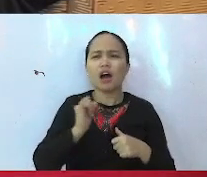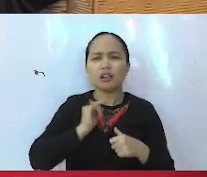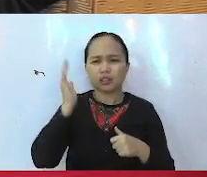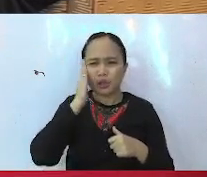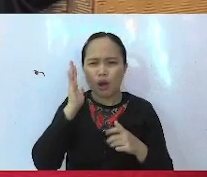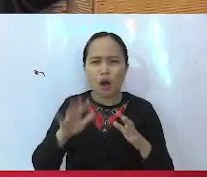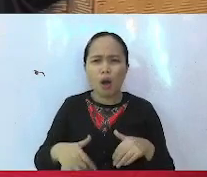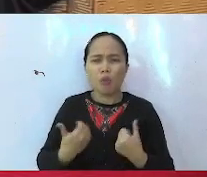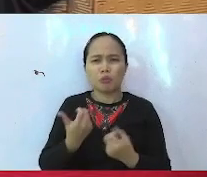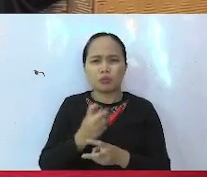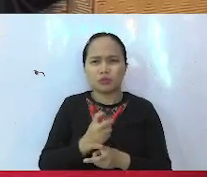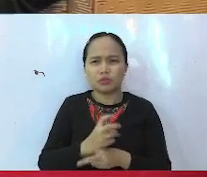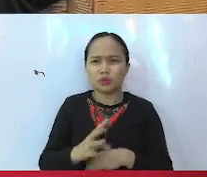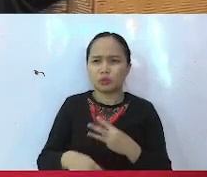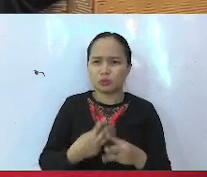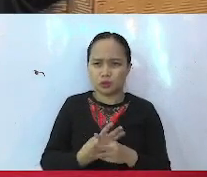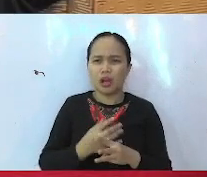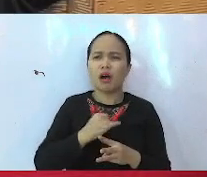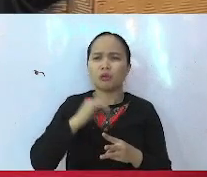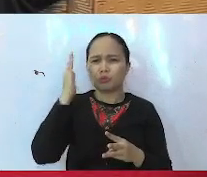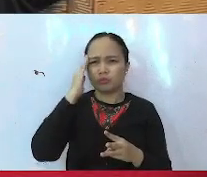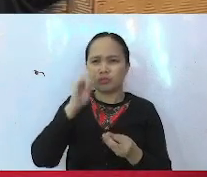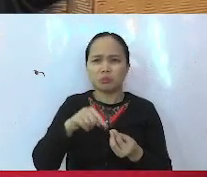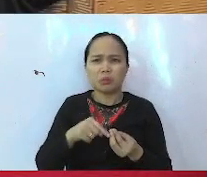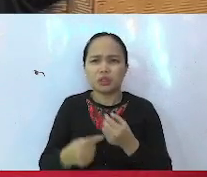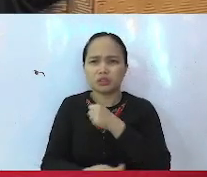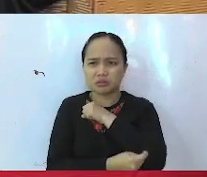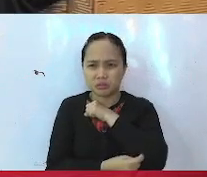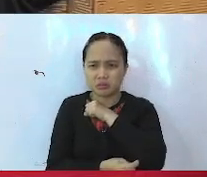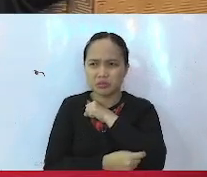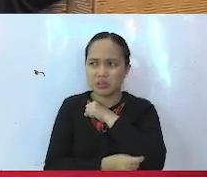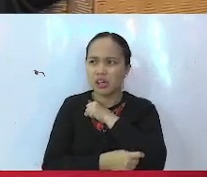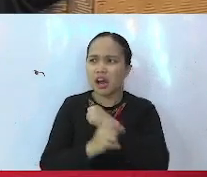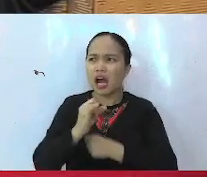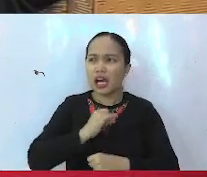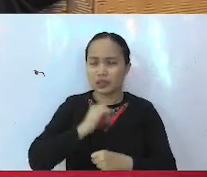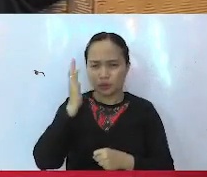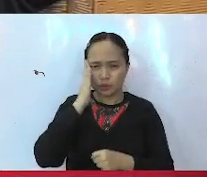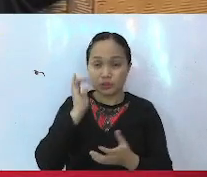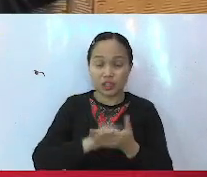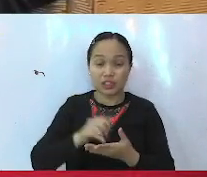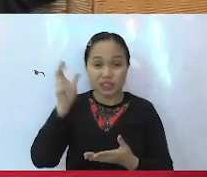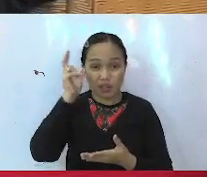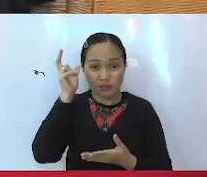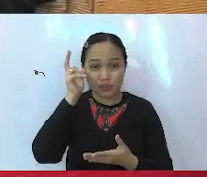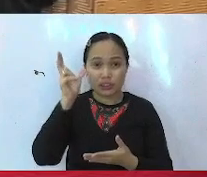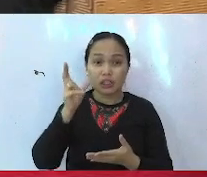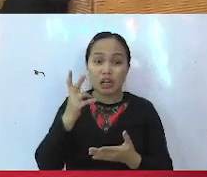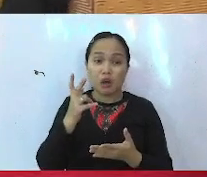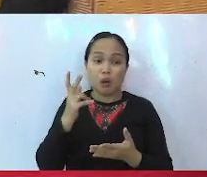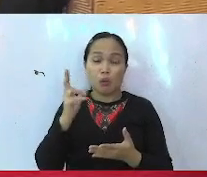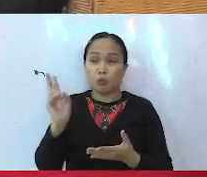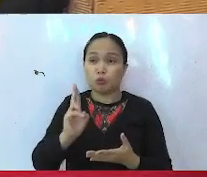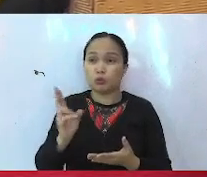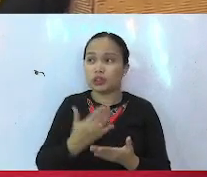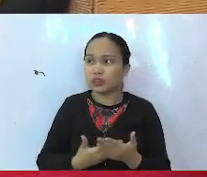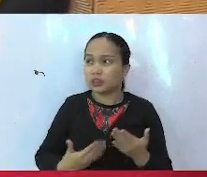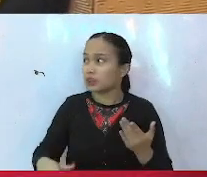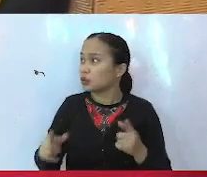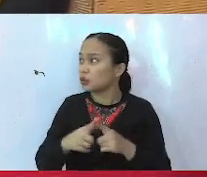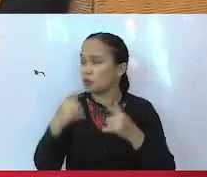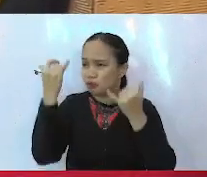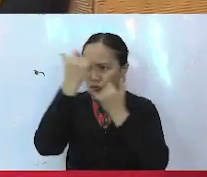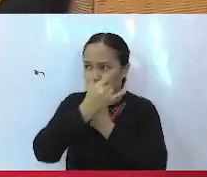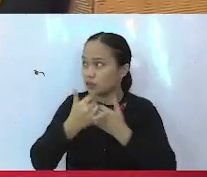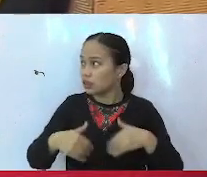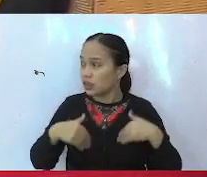world is. I know the temptations. I know the lure that the devil uses to pull young people, but